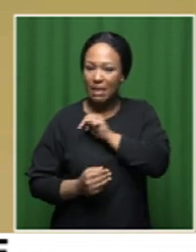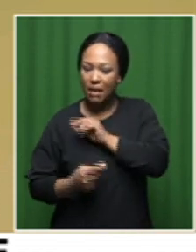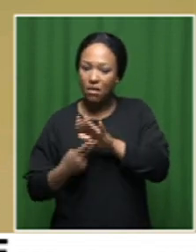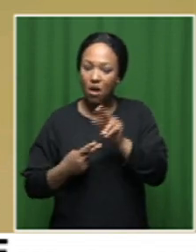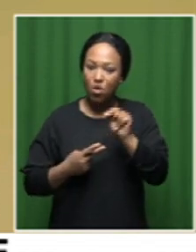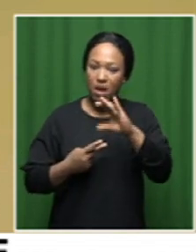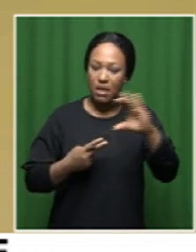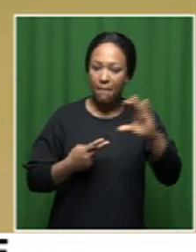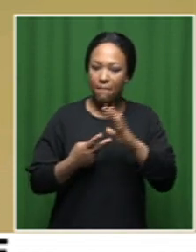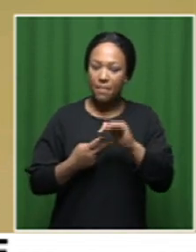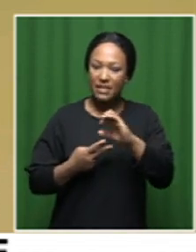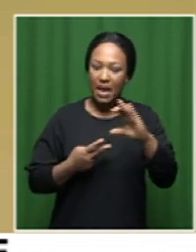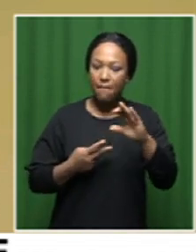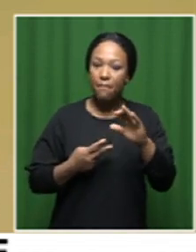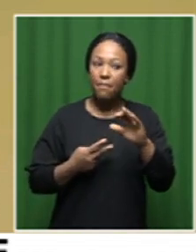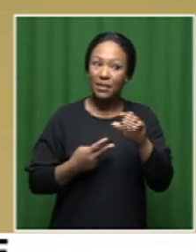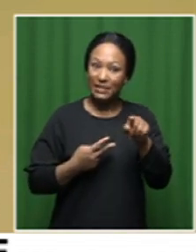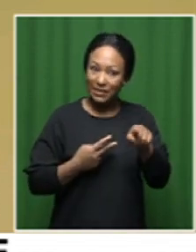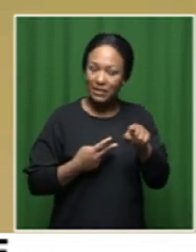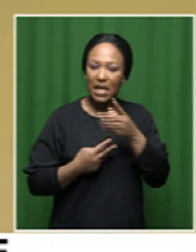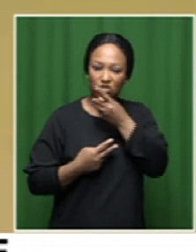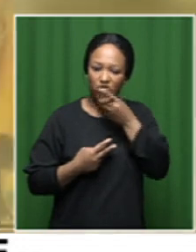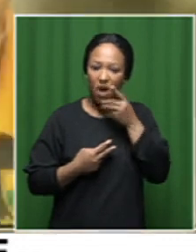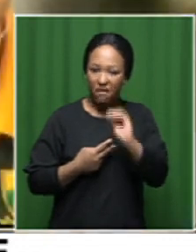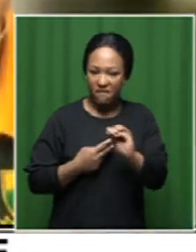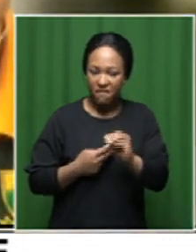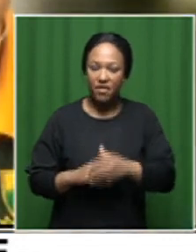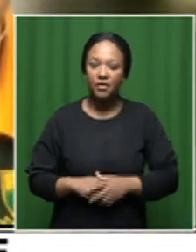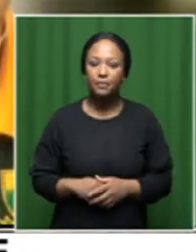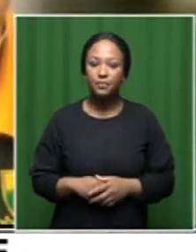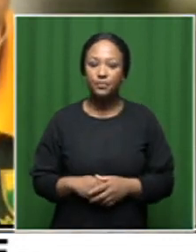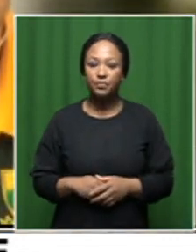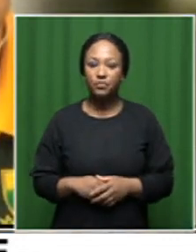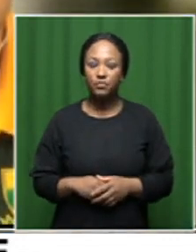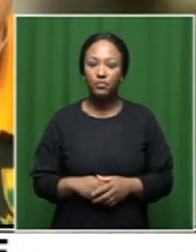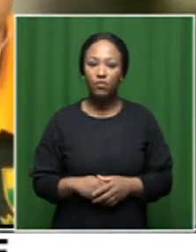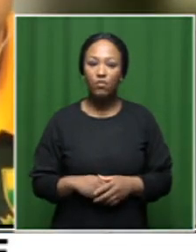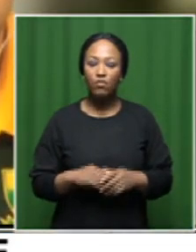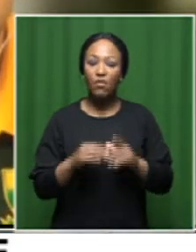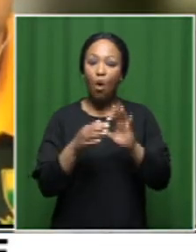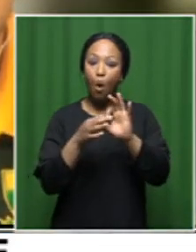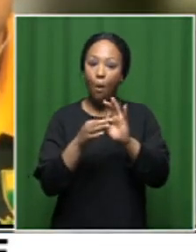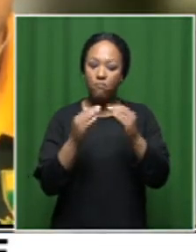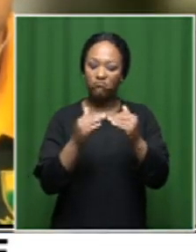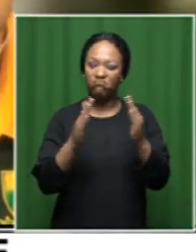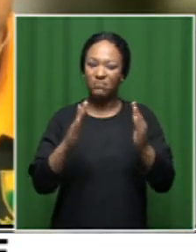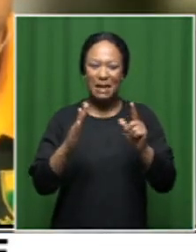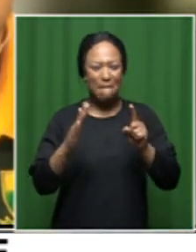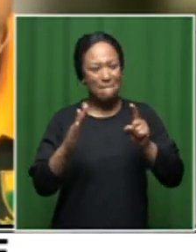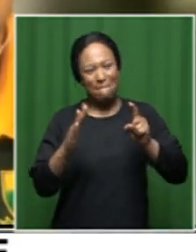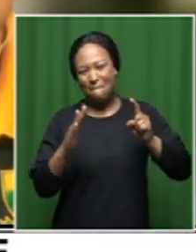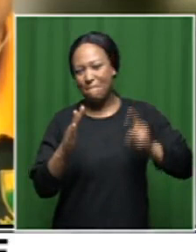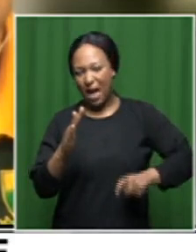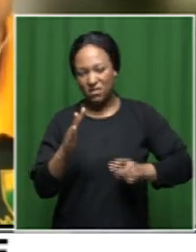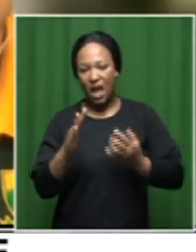Western Cape, so it's certainly something you need to look at. And what are some of the qualities a home must have in order for it to be, hot